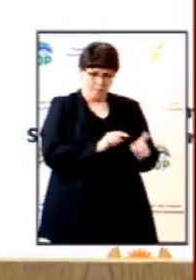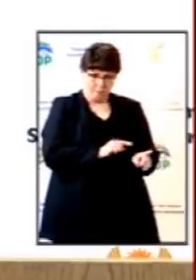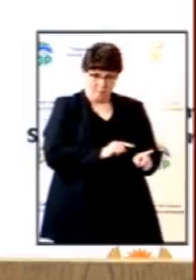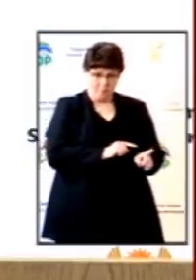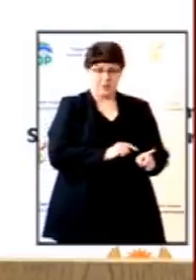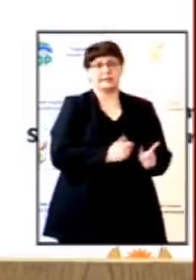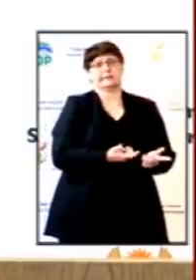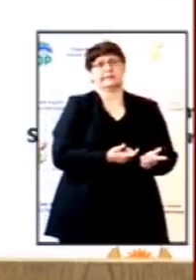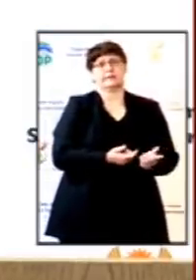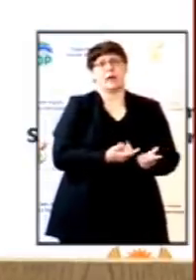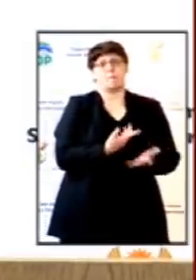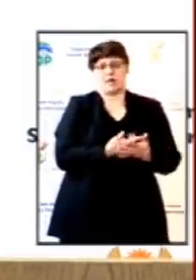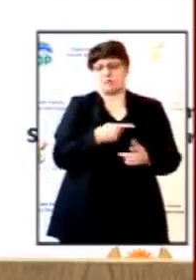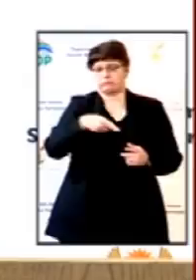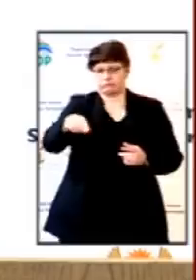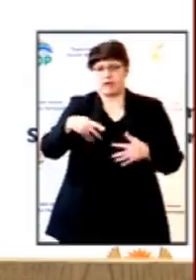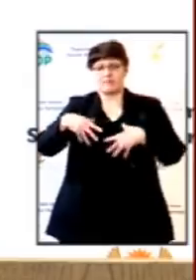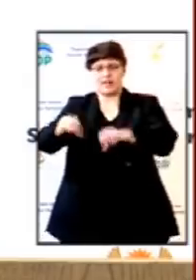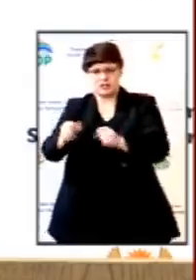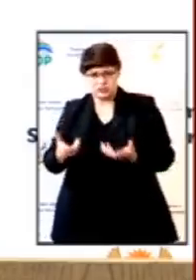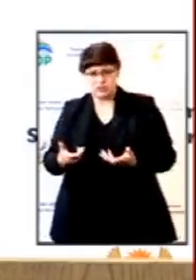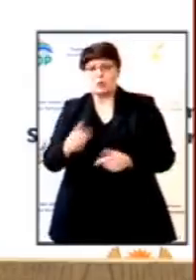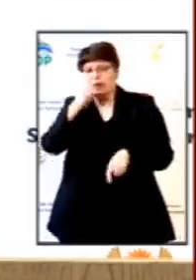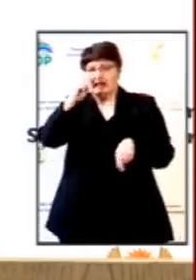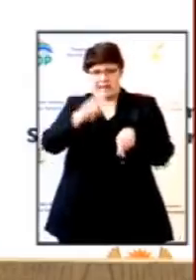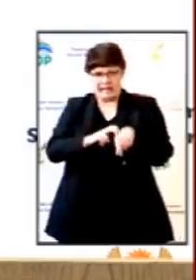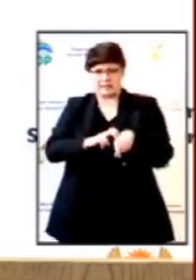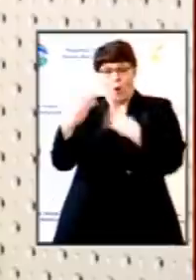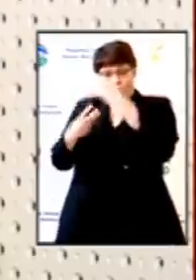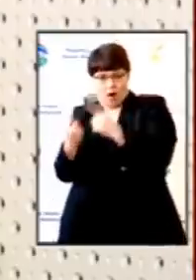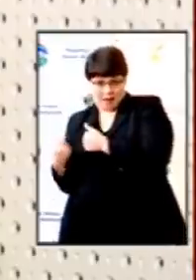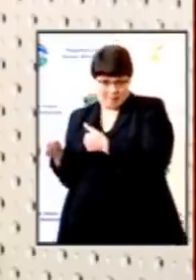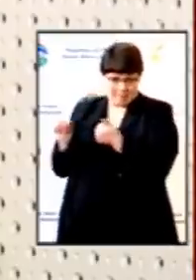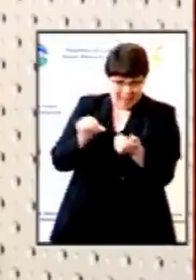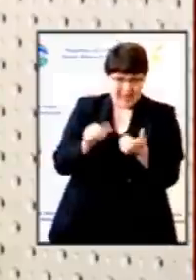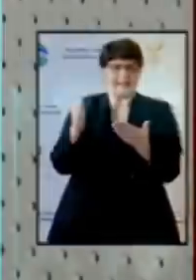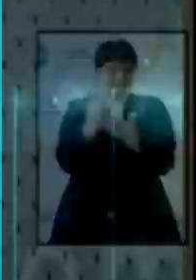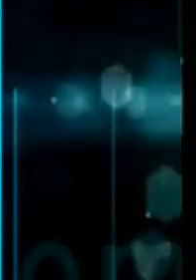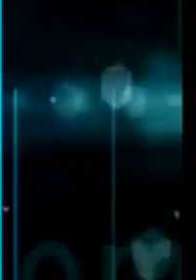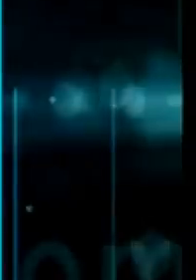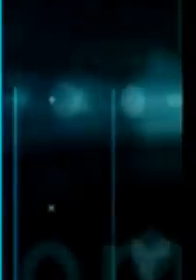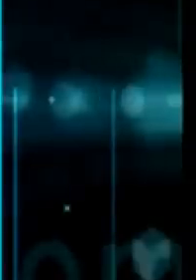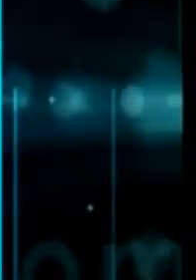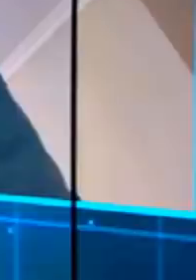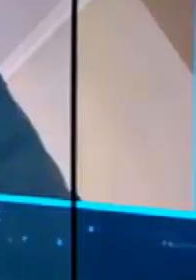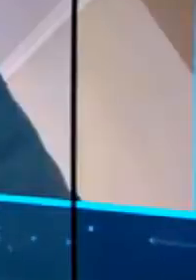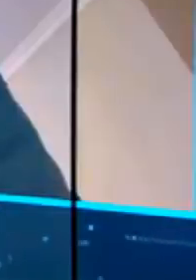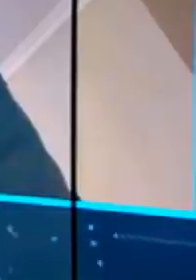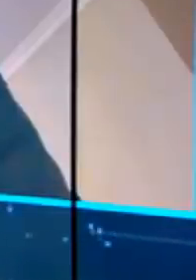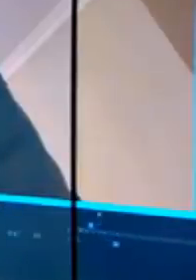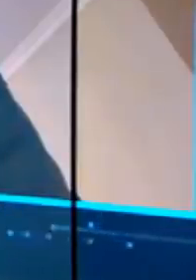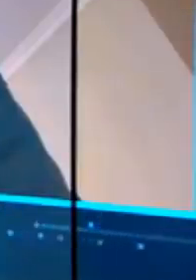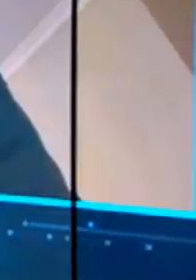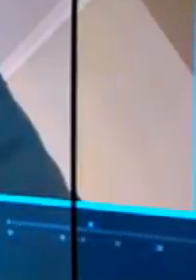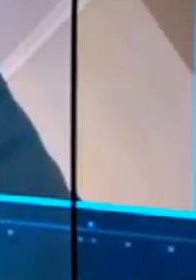that have been taking place, particularly within this aspect, and looking at what the Solidarity Fund has to be healthy. All right, and then I also want to talk about